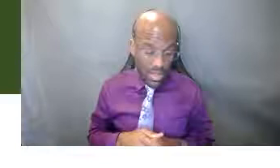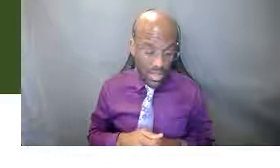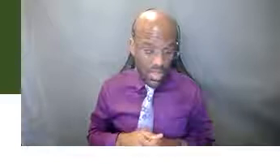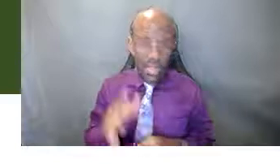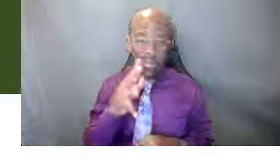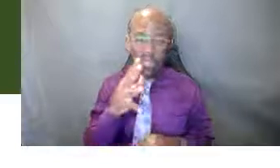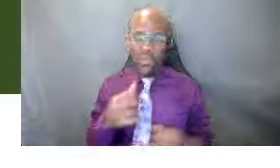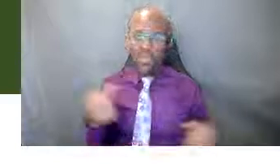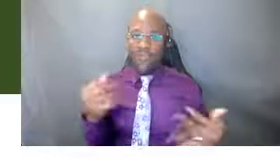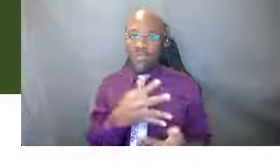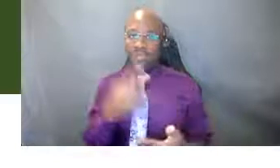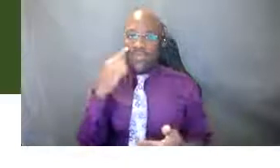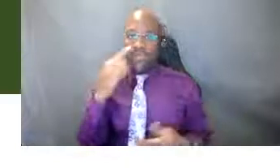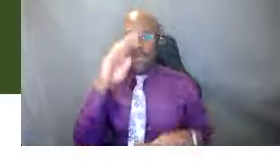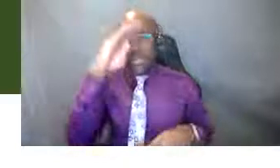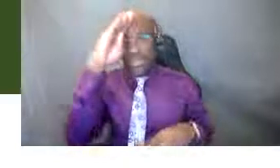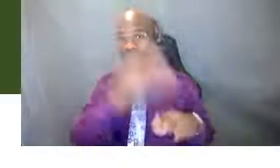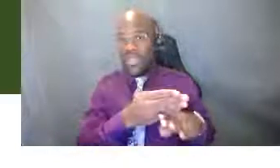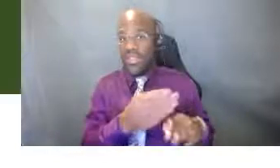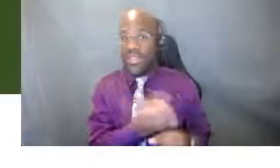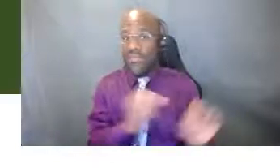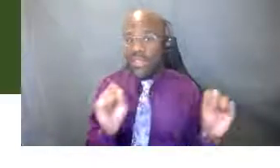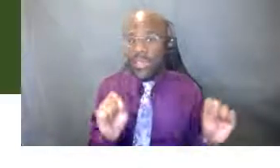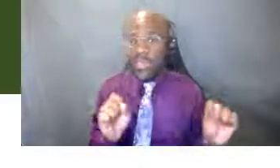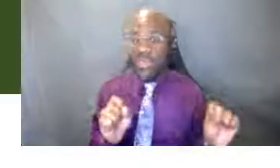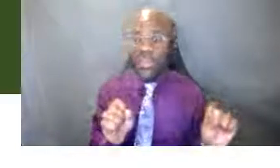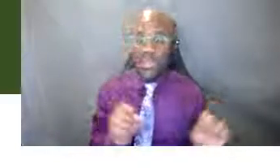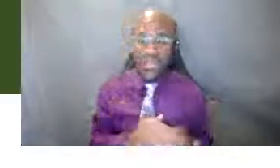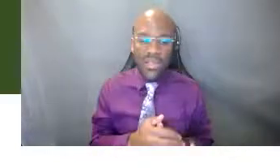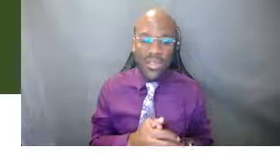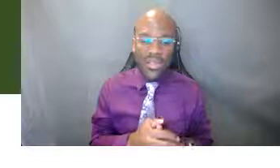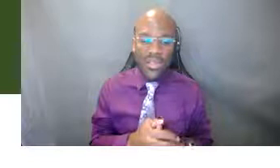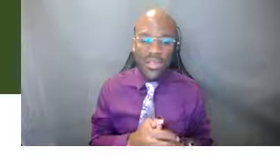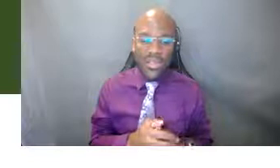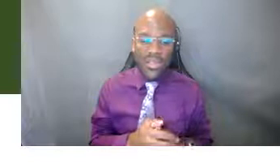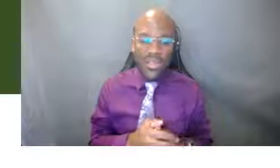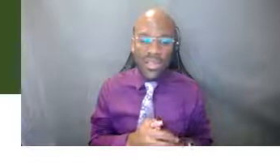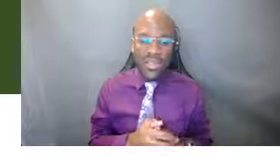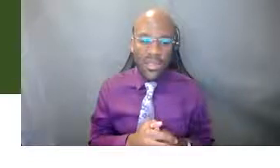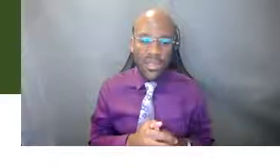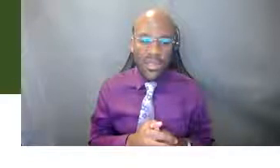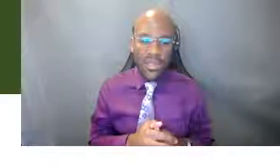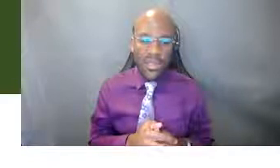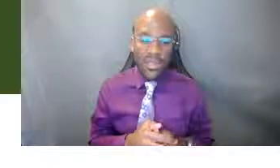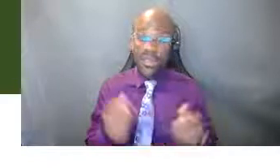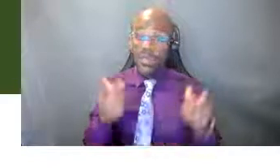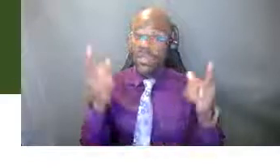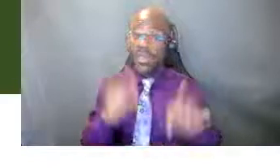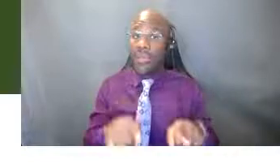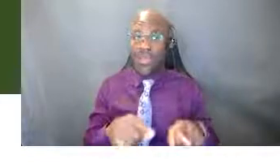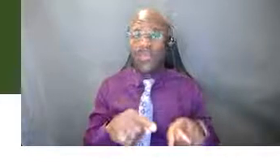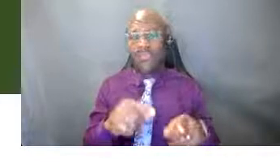fearful for her son's safety. So we don't know ultimately how that situation was